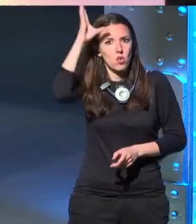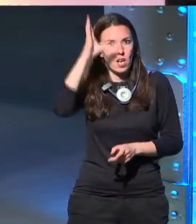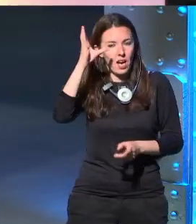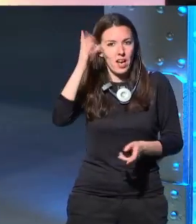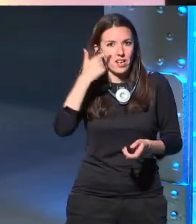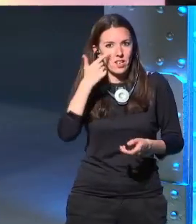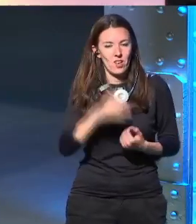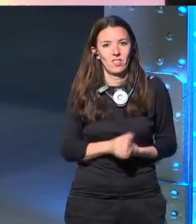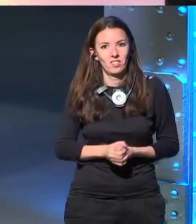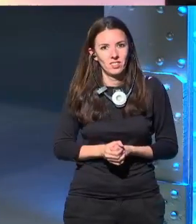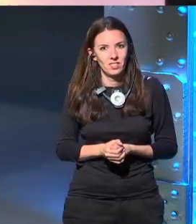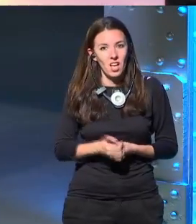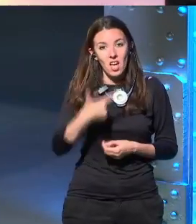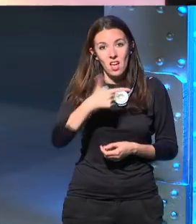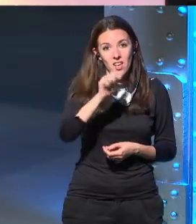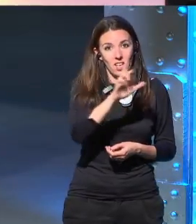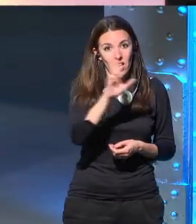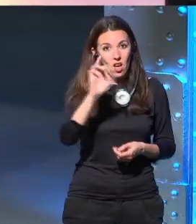with us.